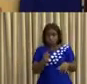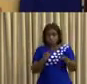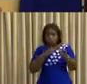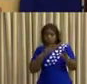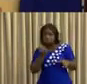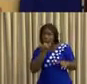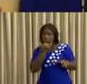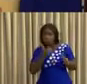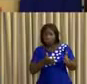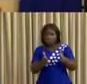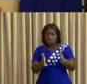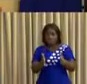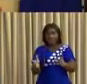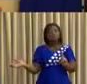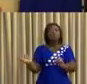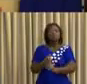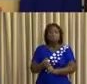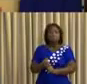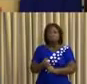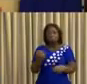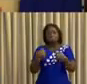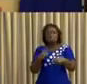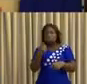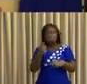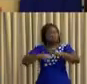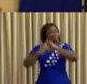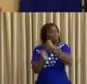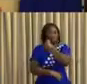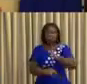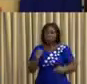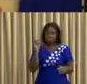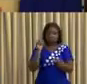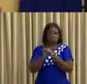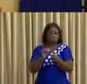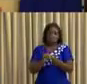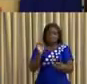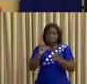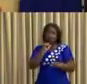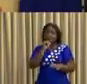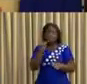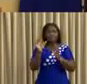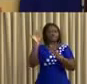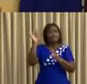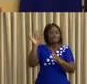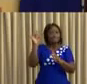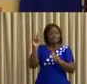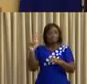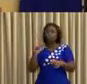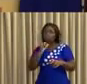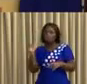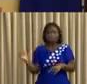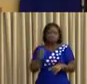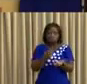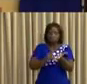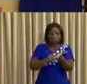ineligible person and you are caught, you will face the full rigors of the law. The election on 7th